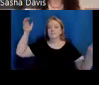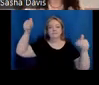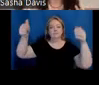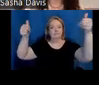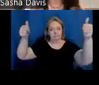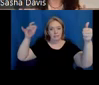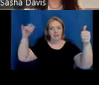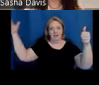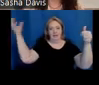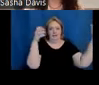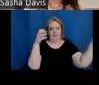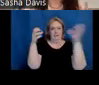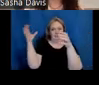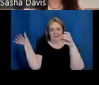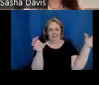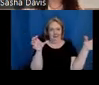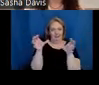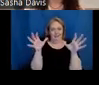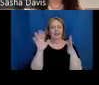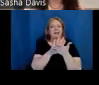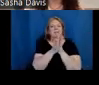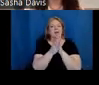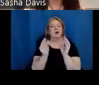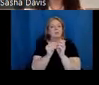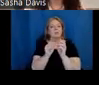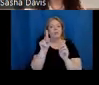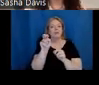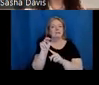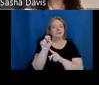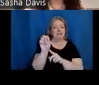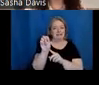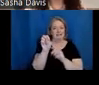lot sort of richer or more dense, like I said, over time.